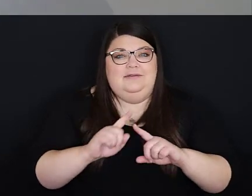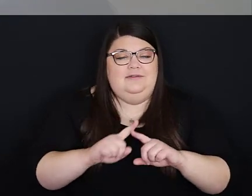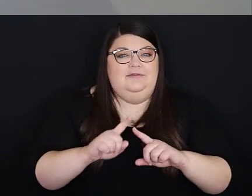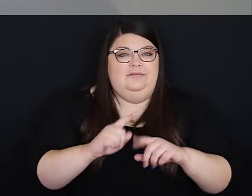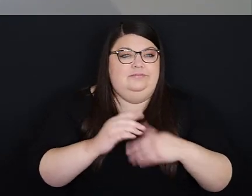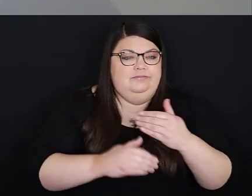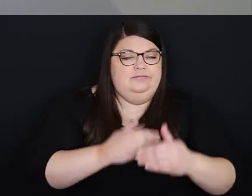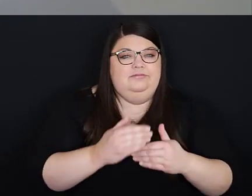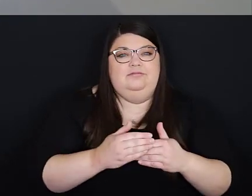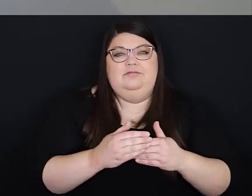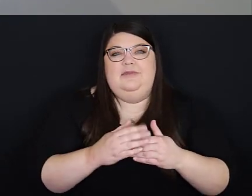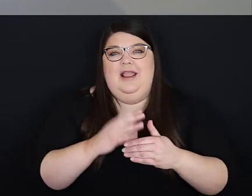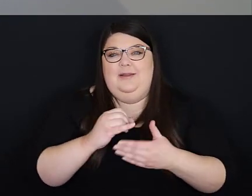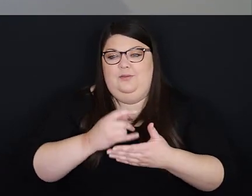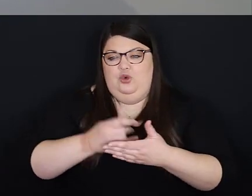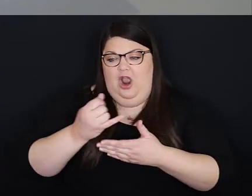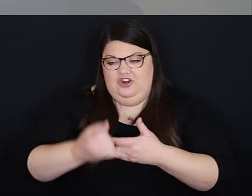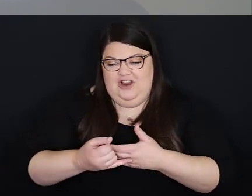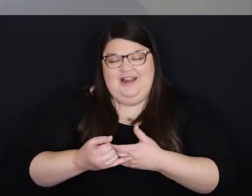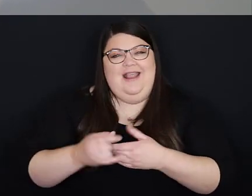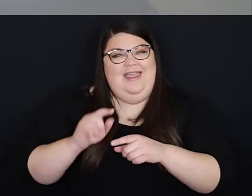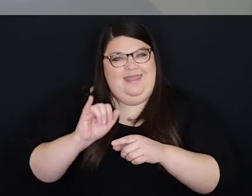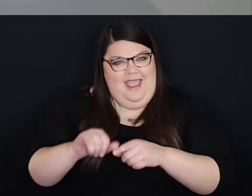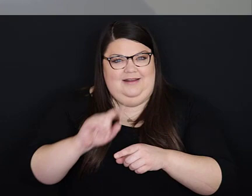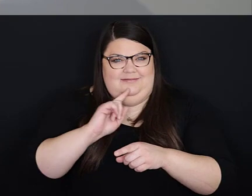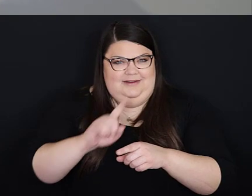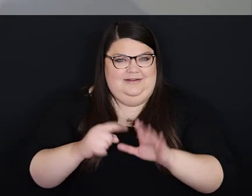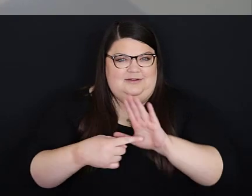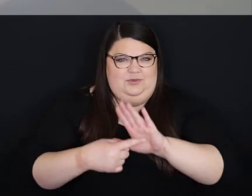process as presentation.